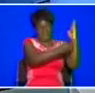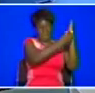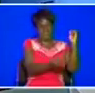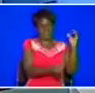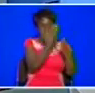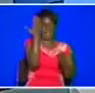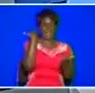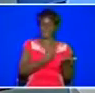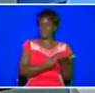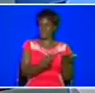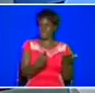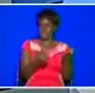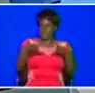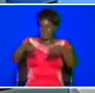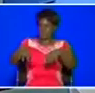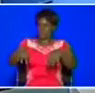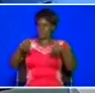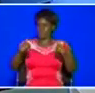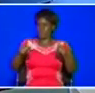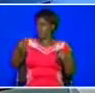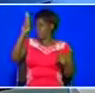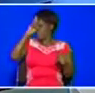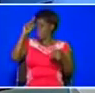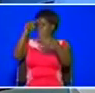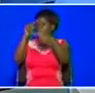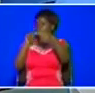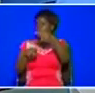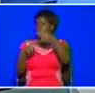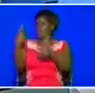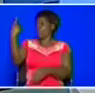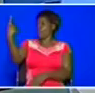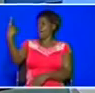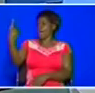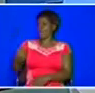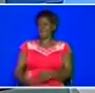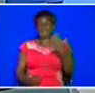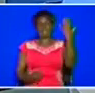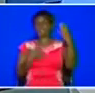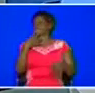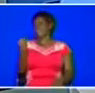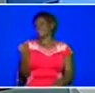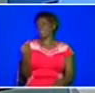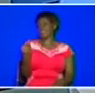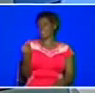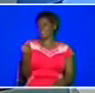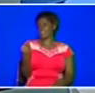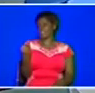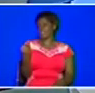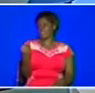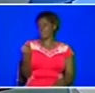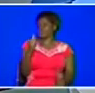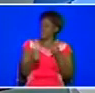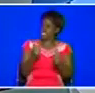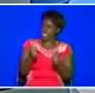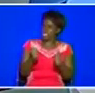last week, they now claim that they inherited a police ratio of 1 to 500. So which is it, 1